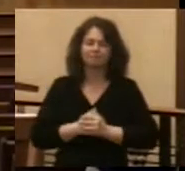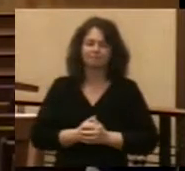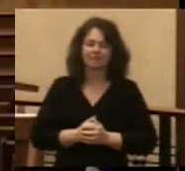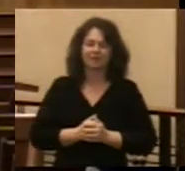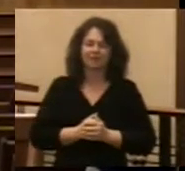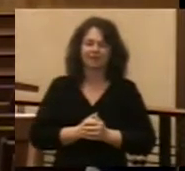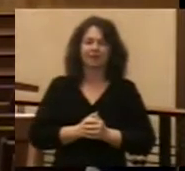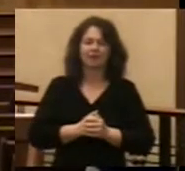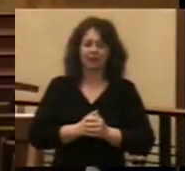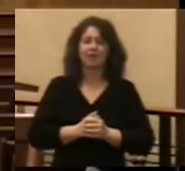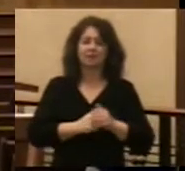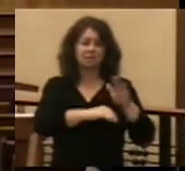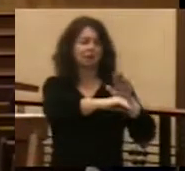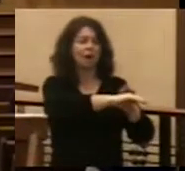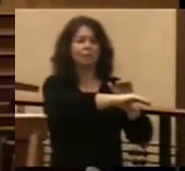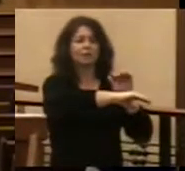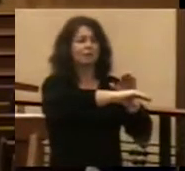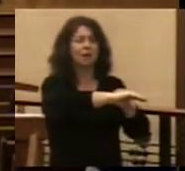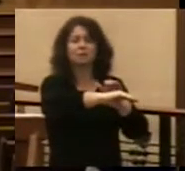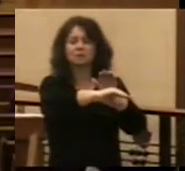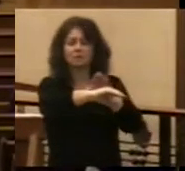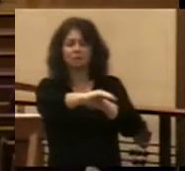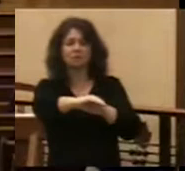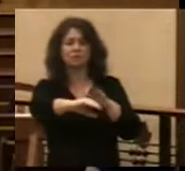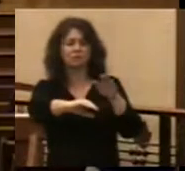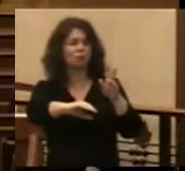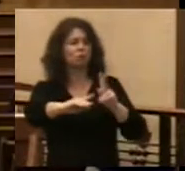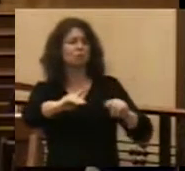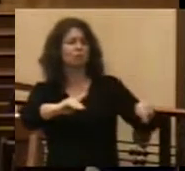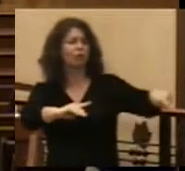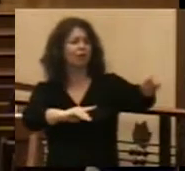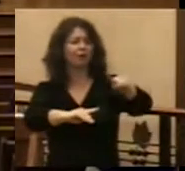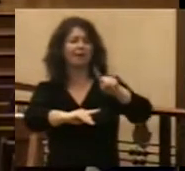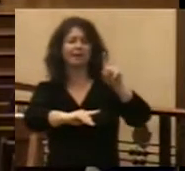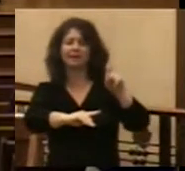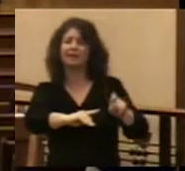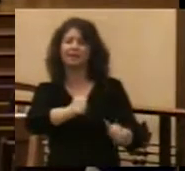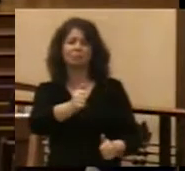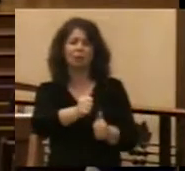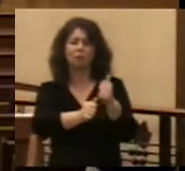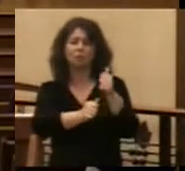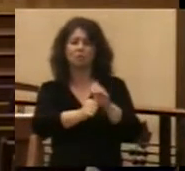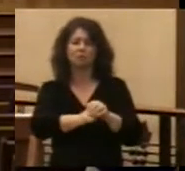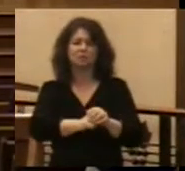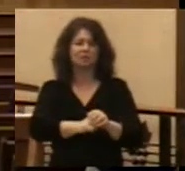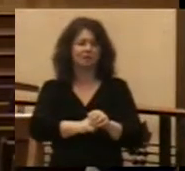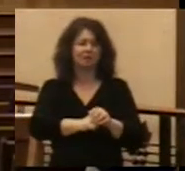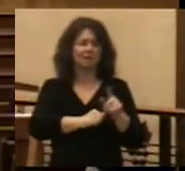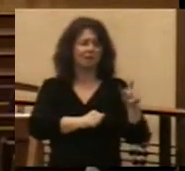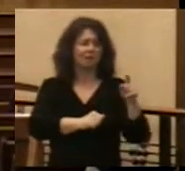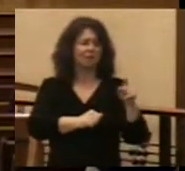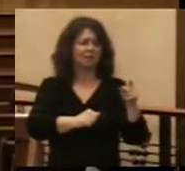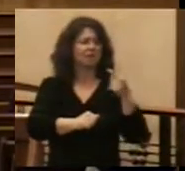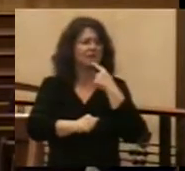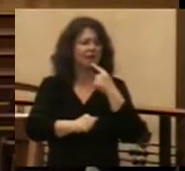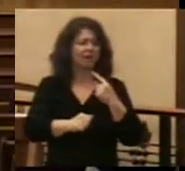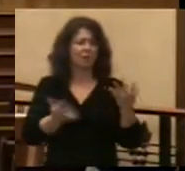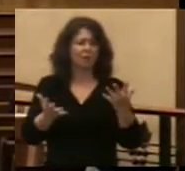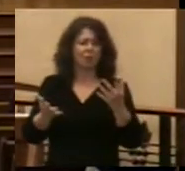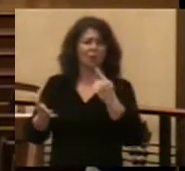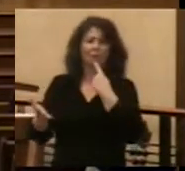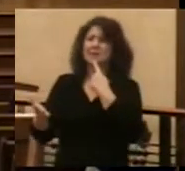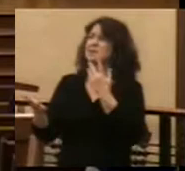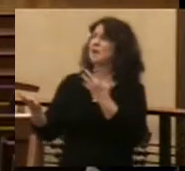one who needs it the most, there is pushback in Isaiah. The voice says, "What should I cry out? Isn't this all